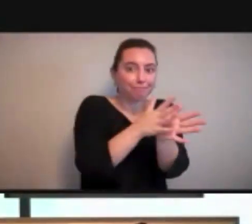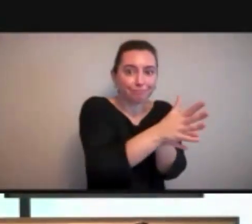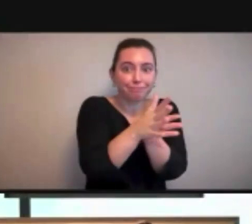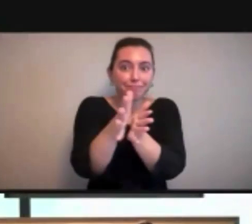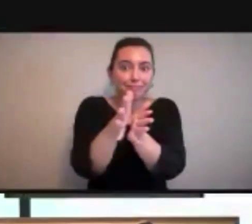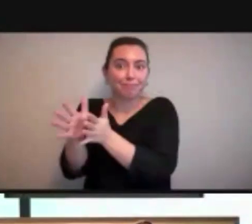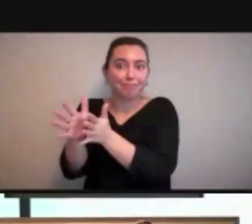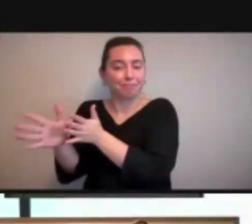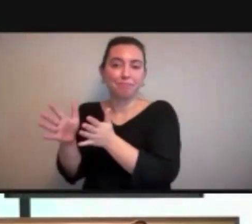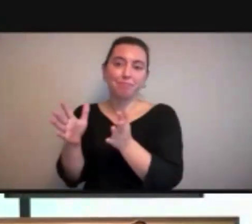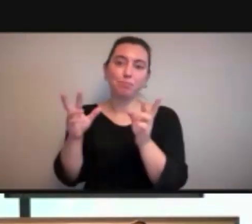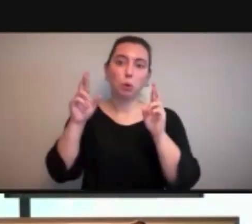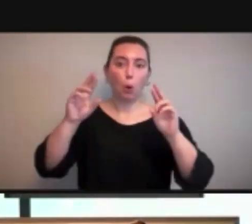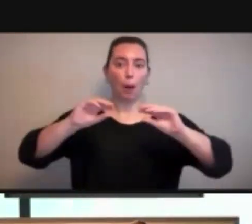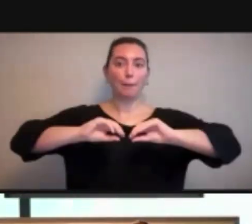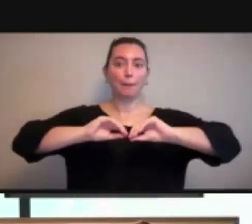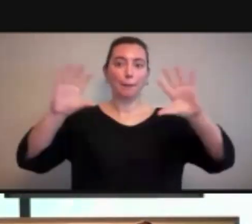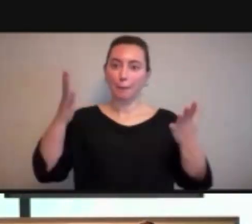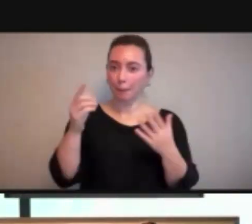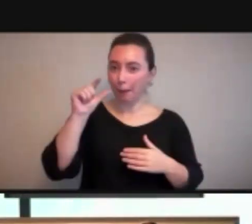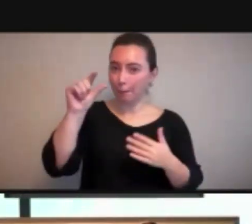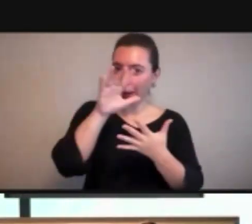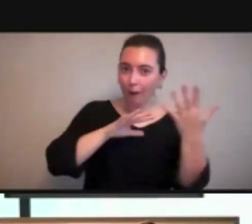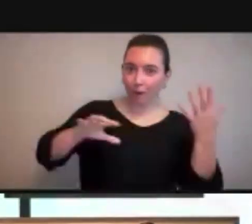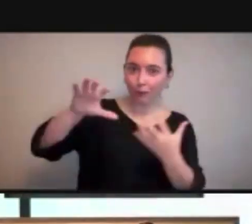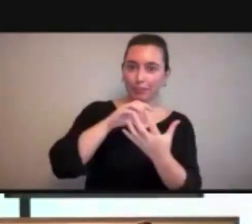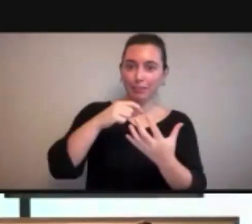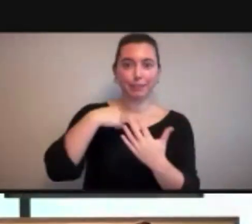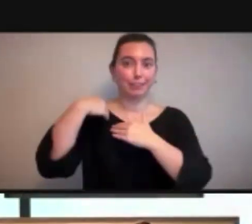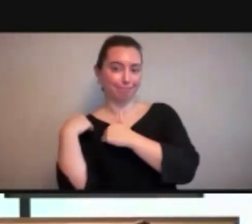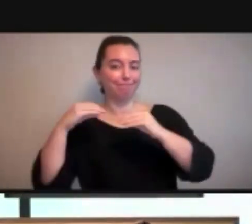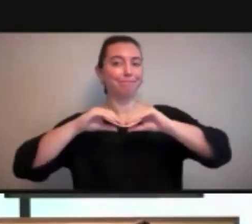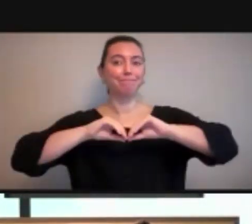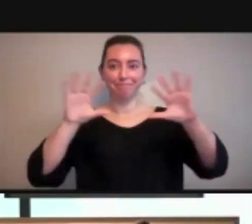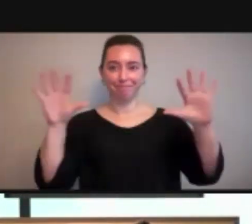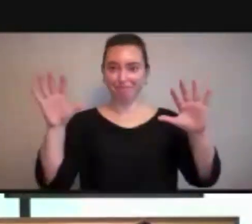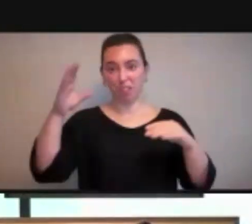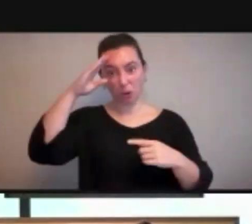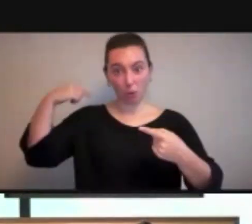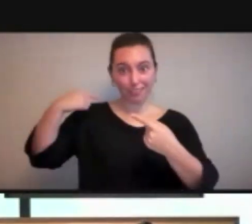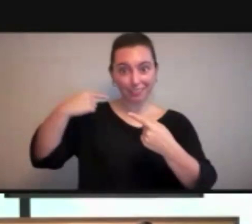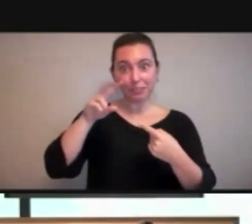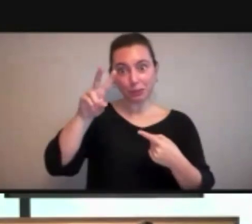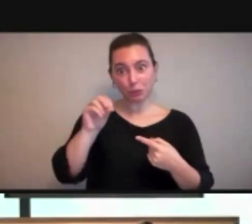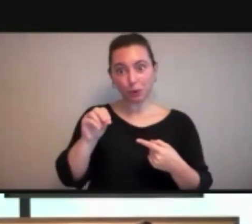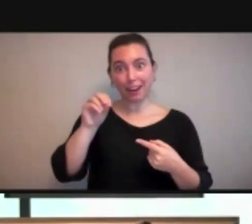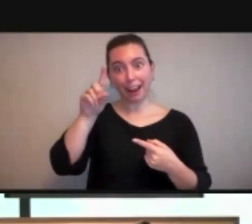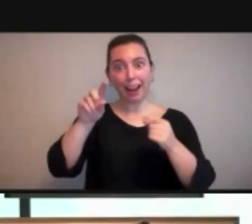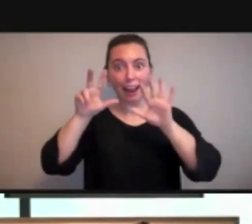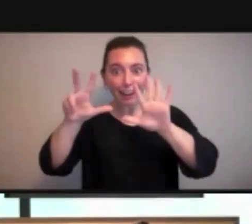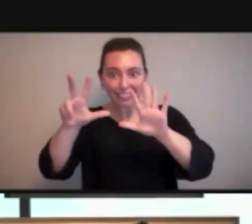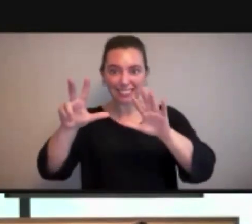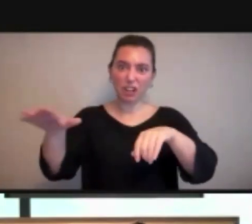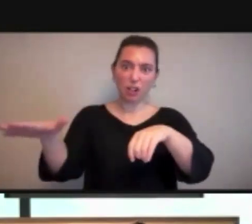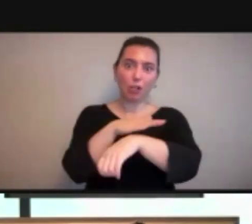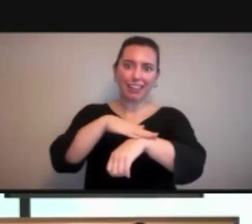may mix the laws up or don't remember what we talked about in 2018. And